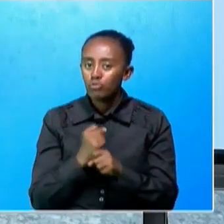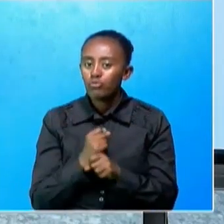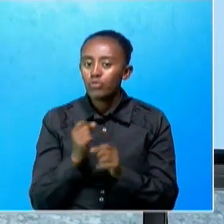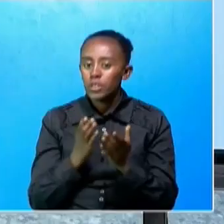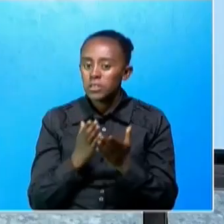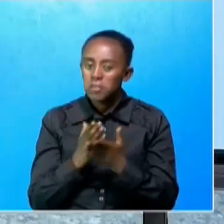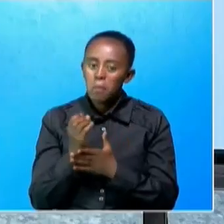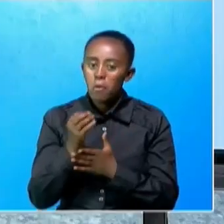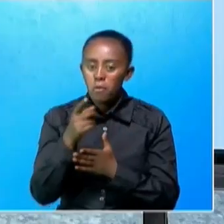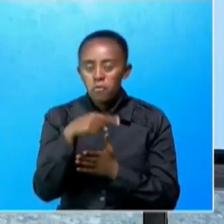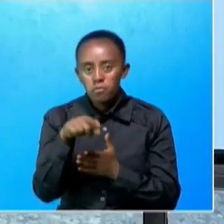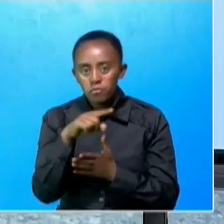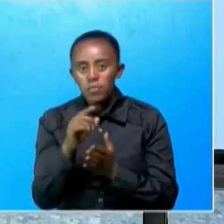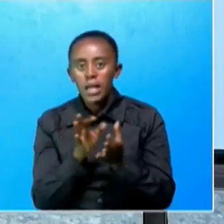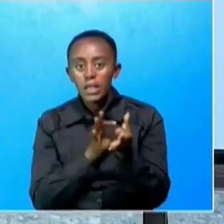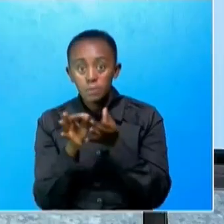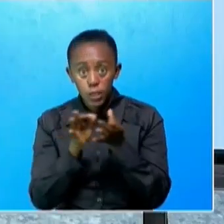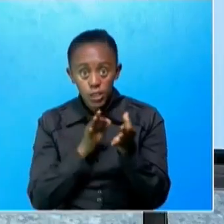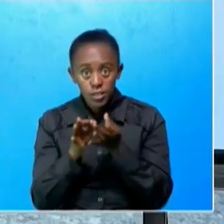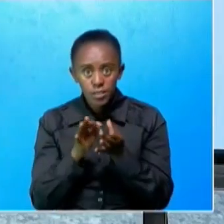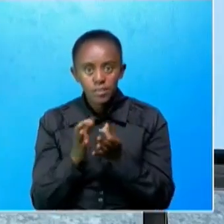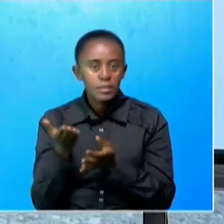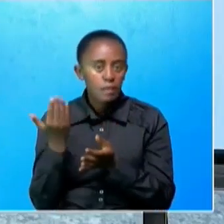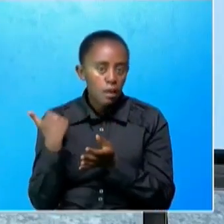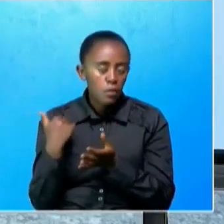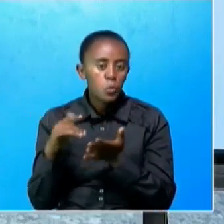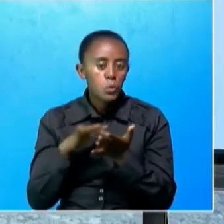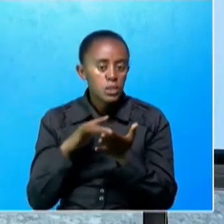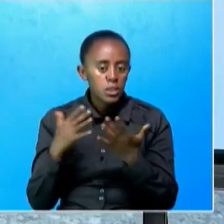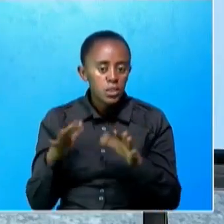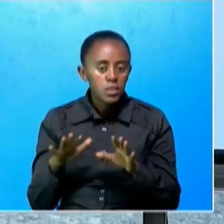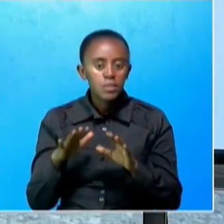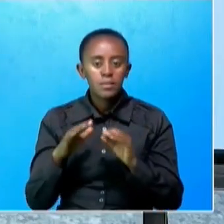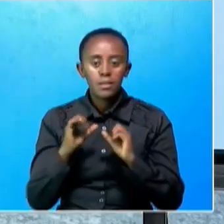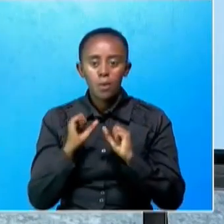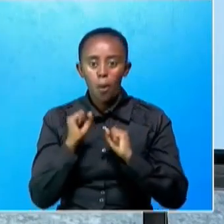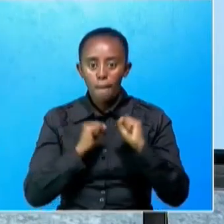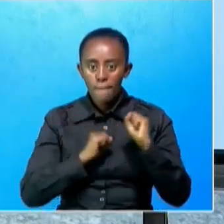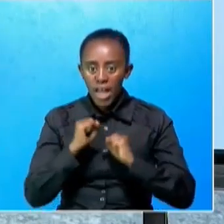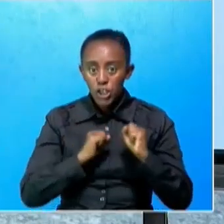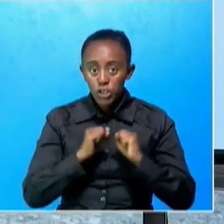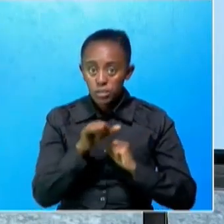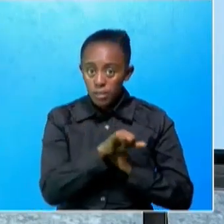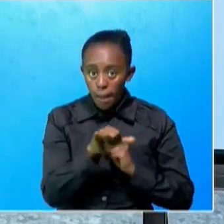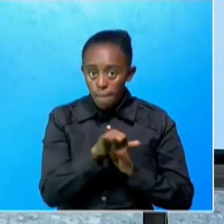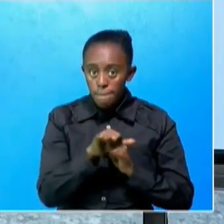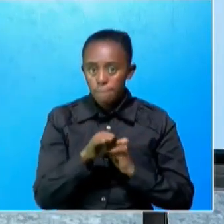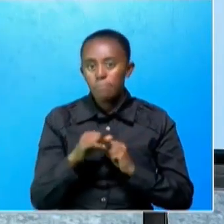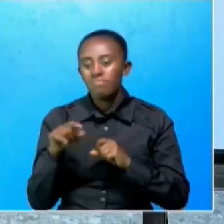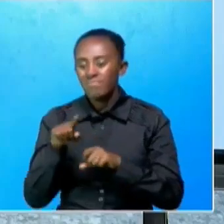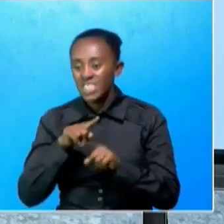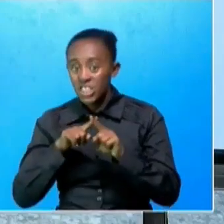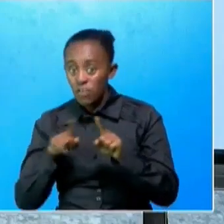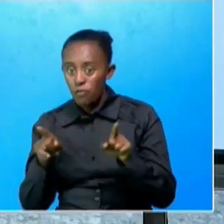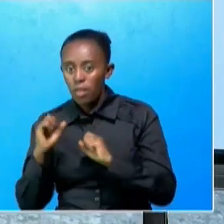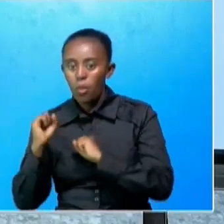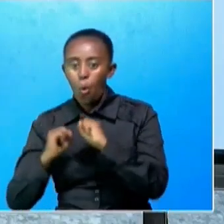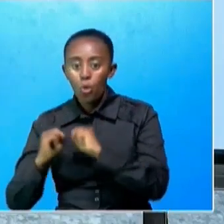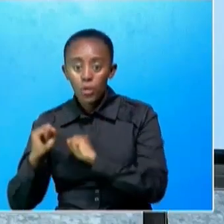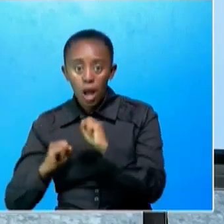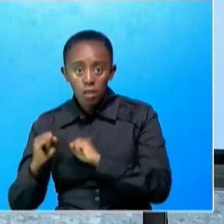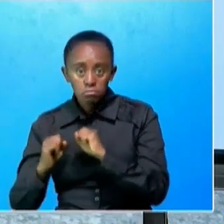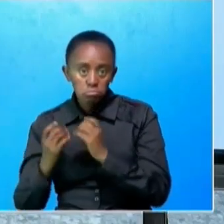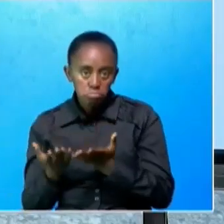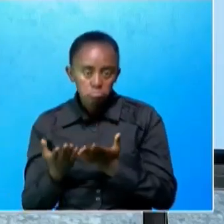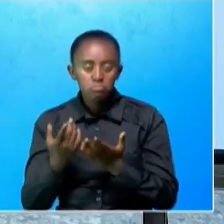the expressions that we have studied so far about comparison, and that is contrasting expressions, and